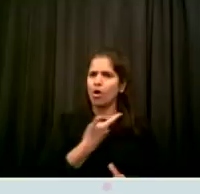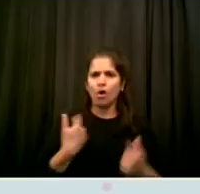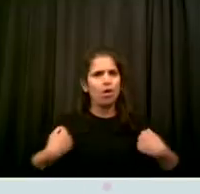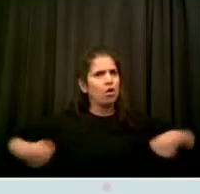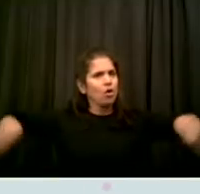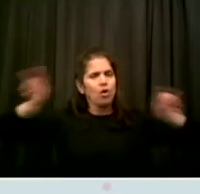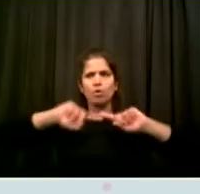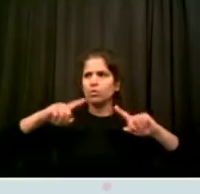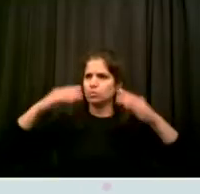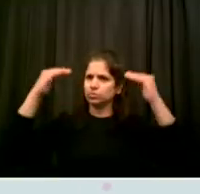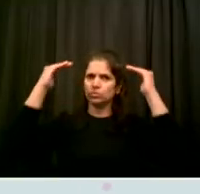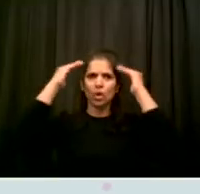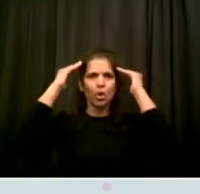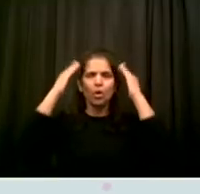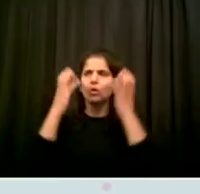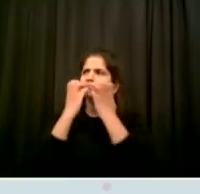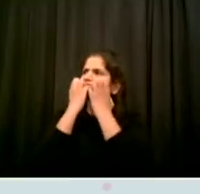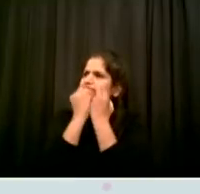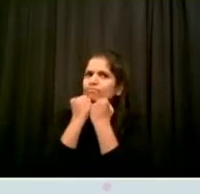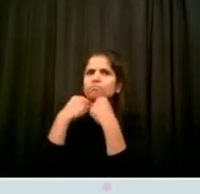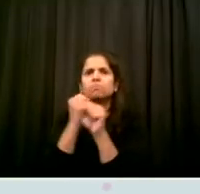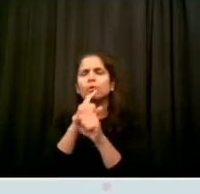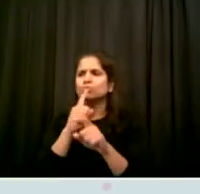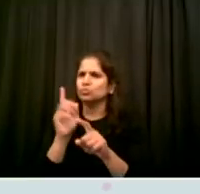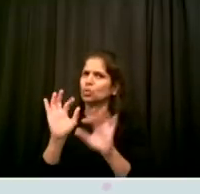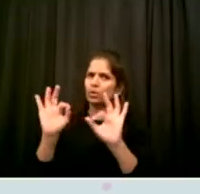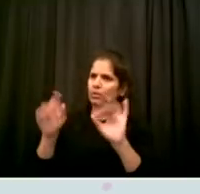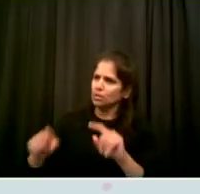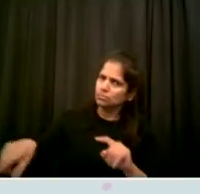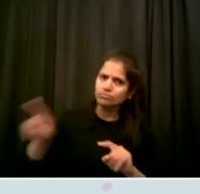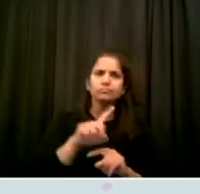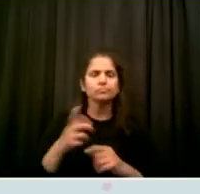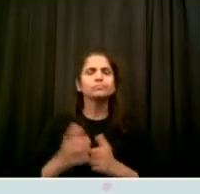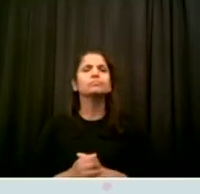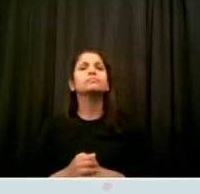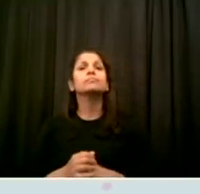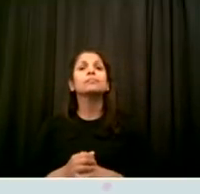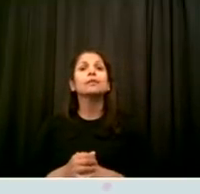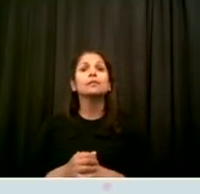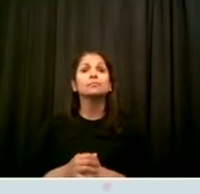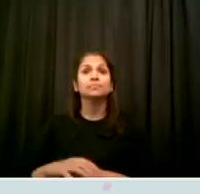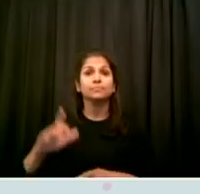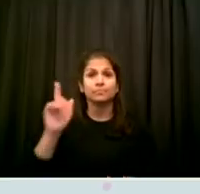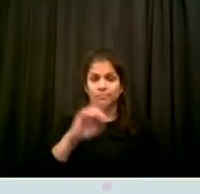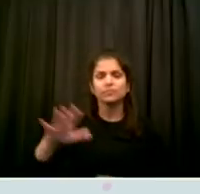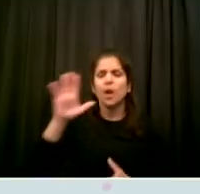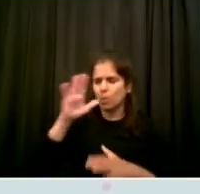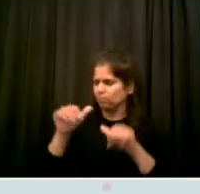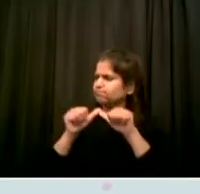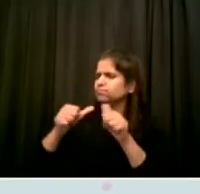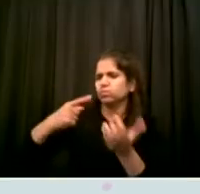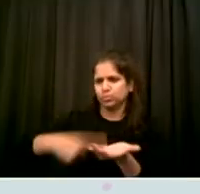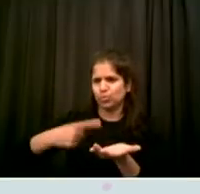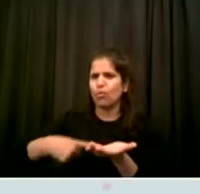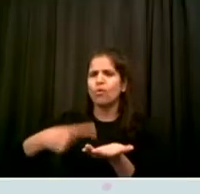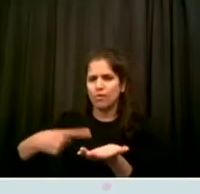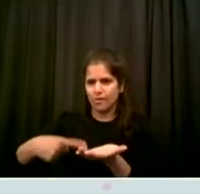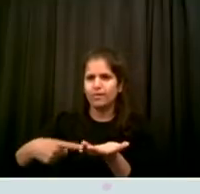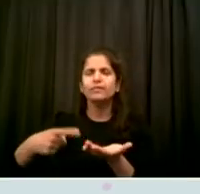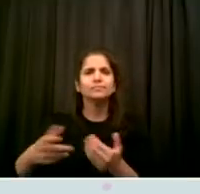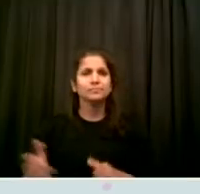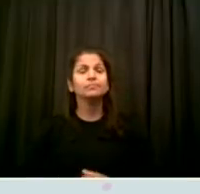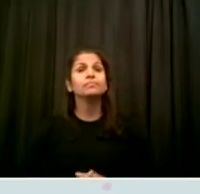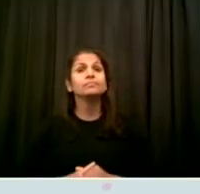well. All month long, we're going to be talking about mental health, and of course, our First Lady is going to lead the way. That's